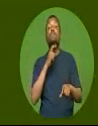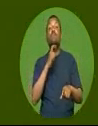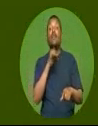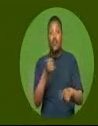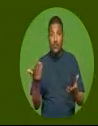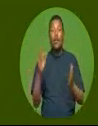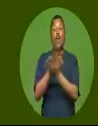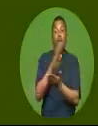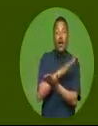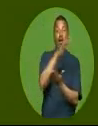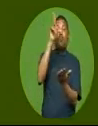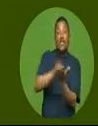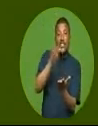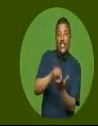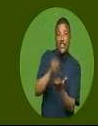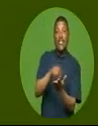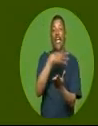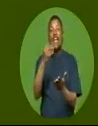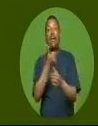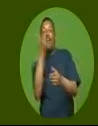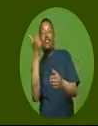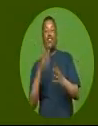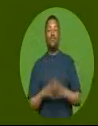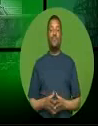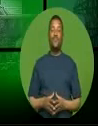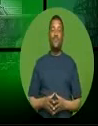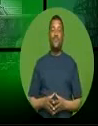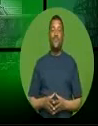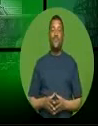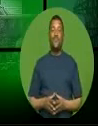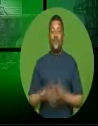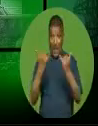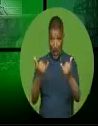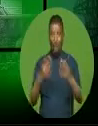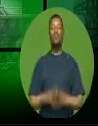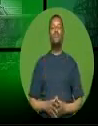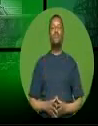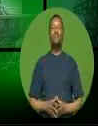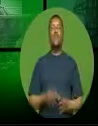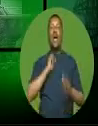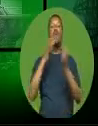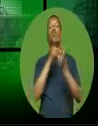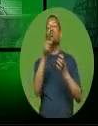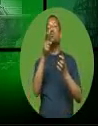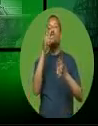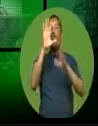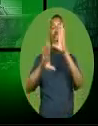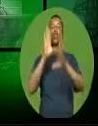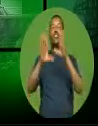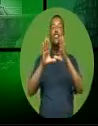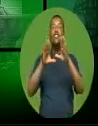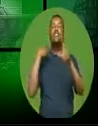paper, printing, and others. Now, I want you to evaluate